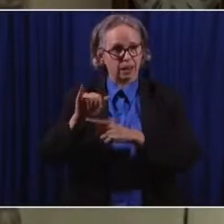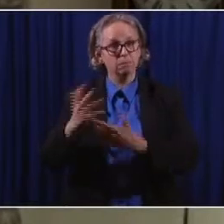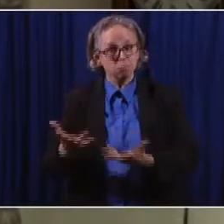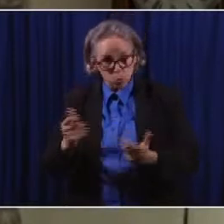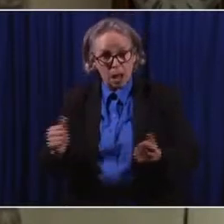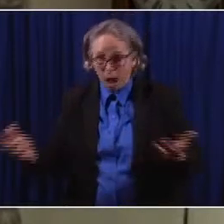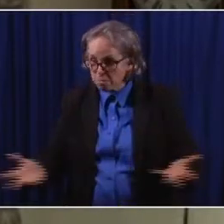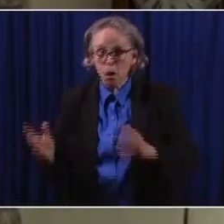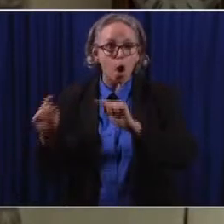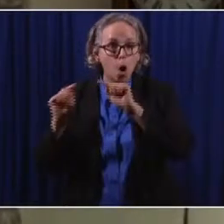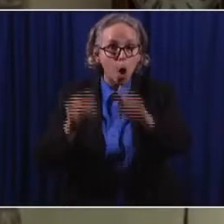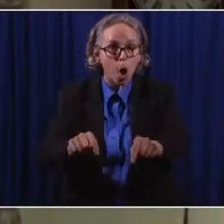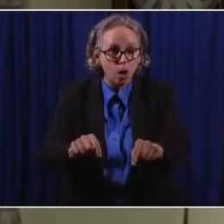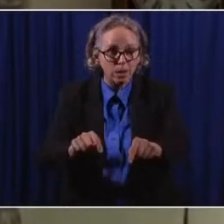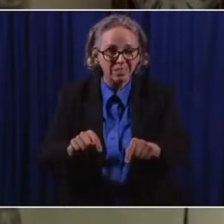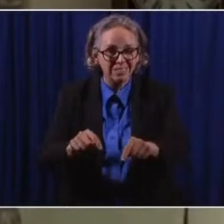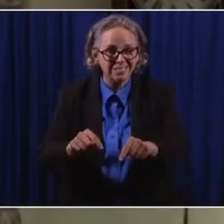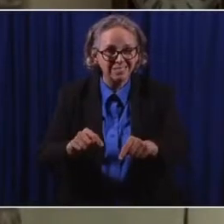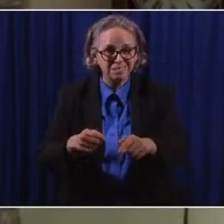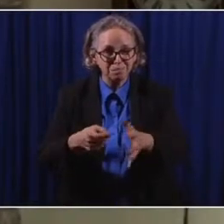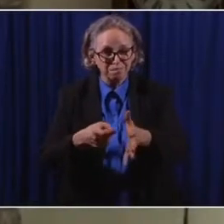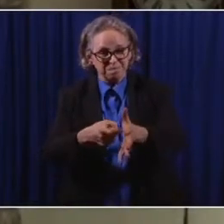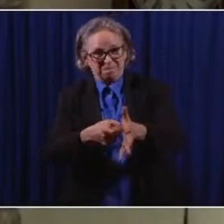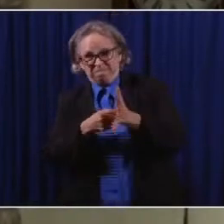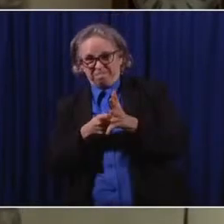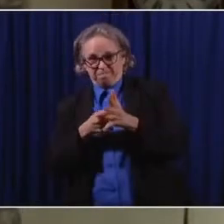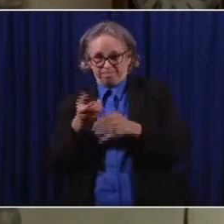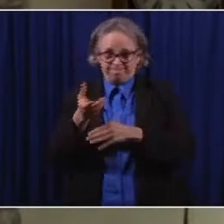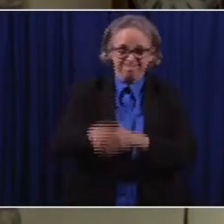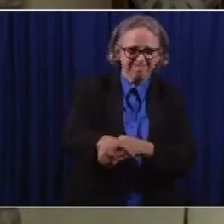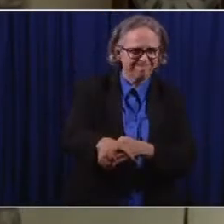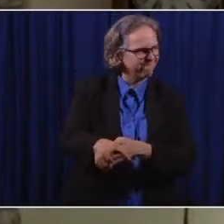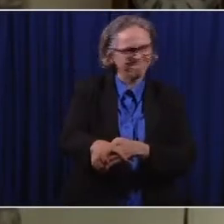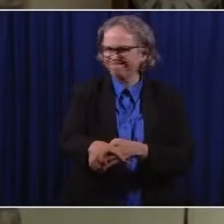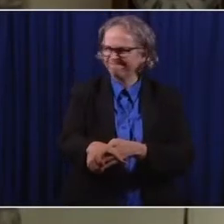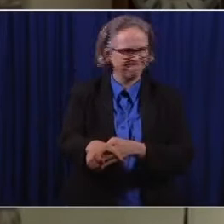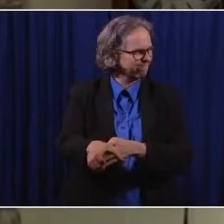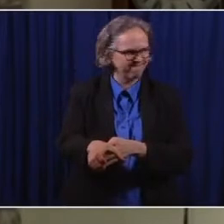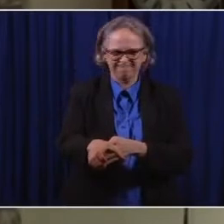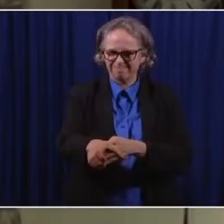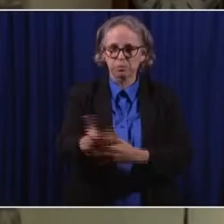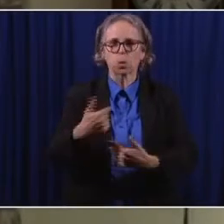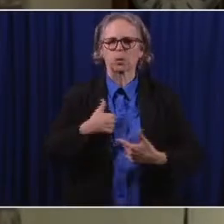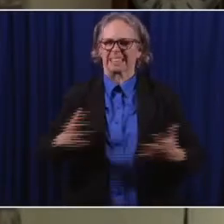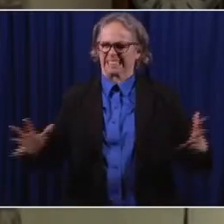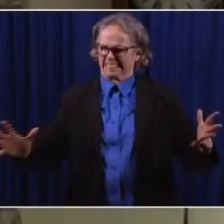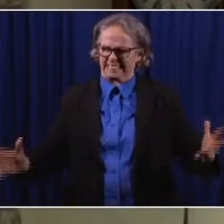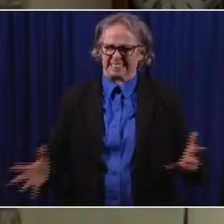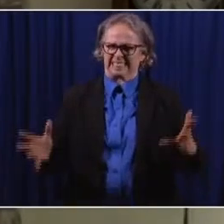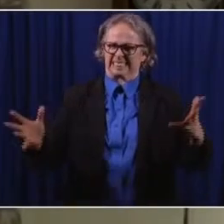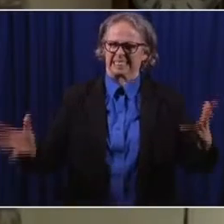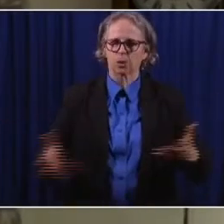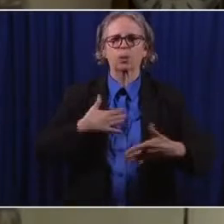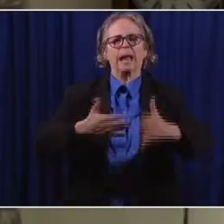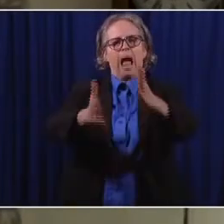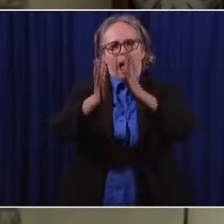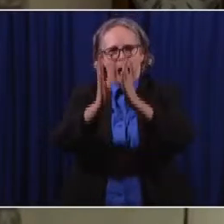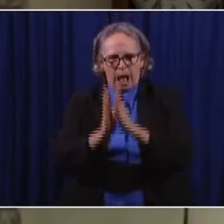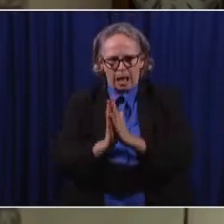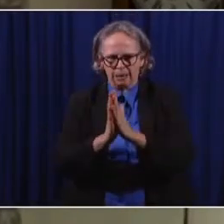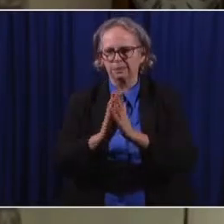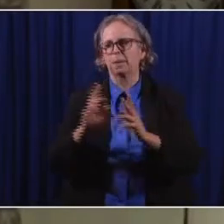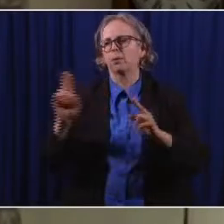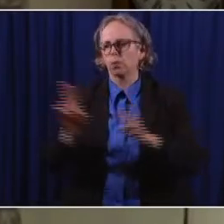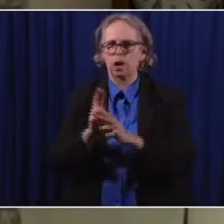don't require you to do it, the order does not say you have to, but please wear a mask. Please do